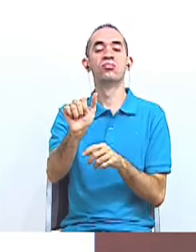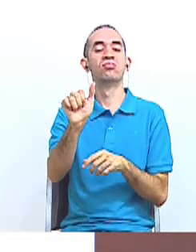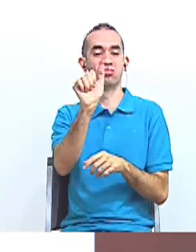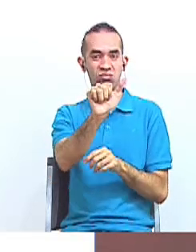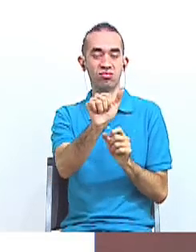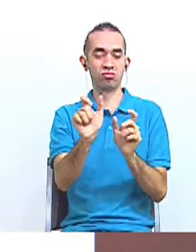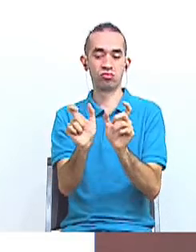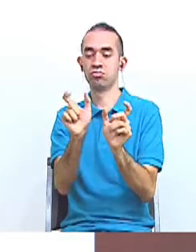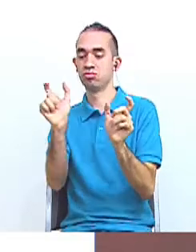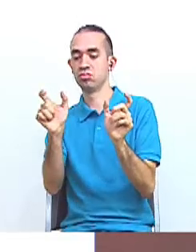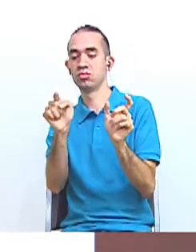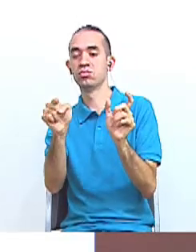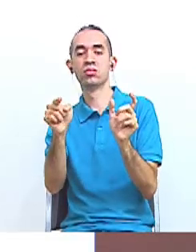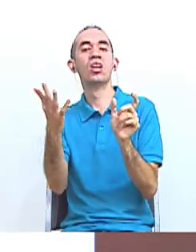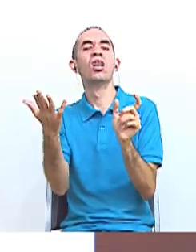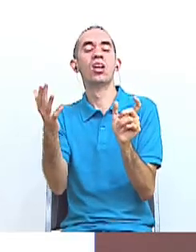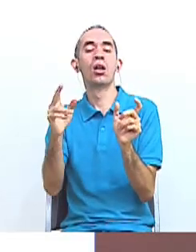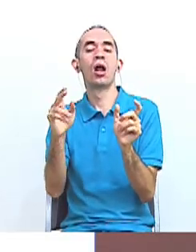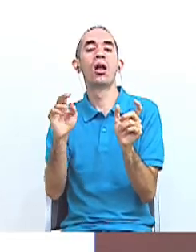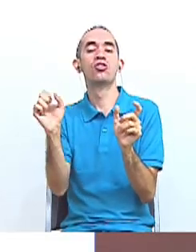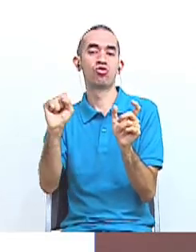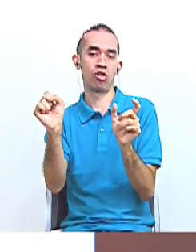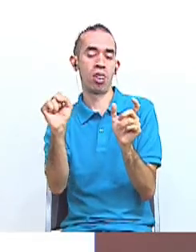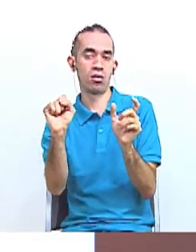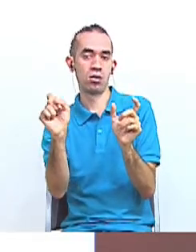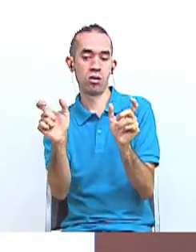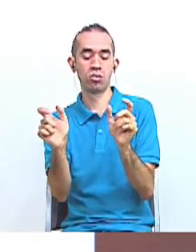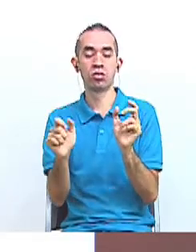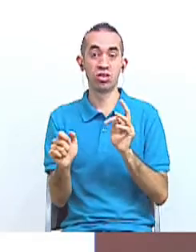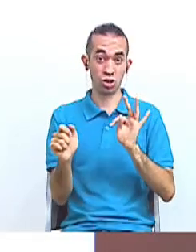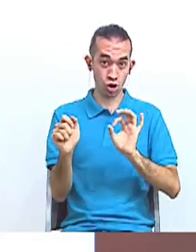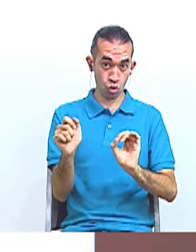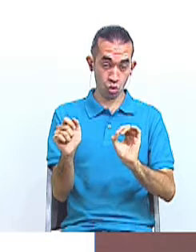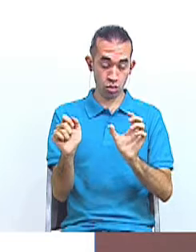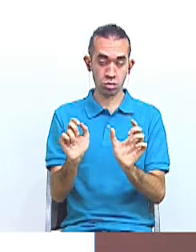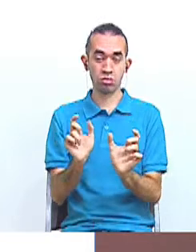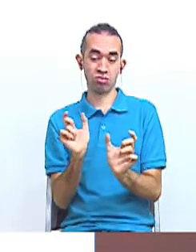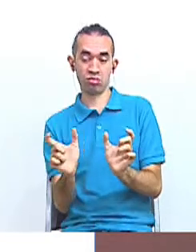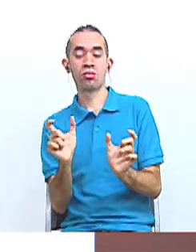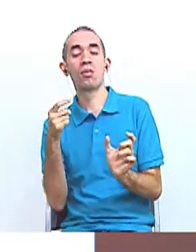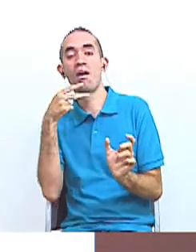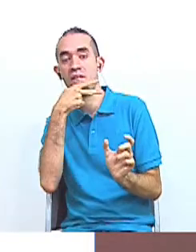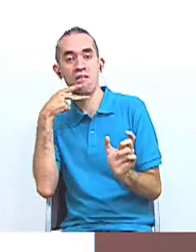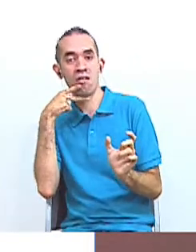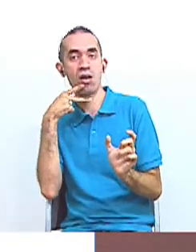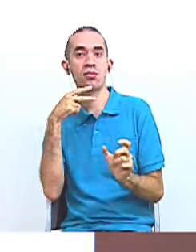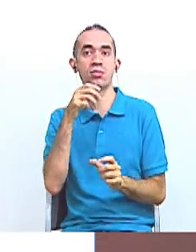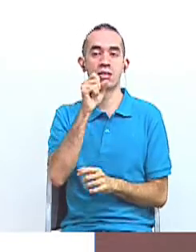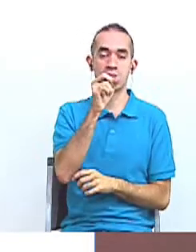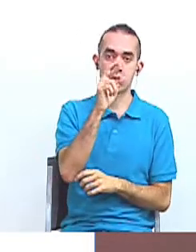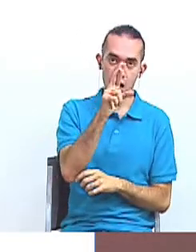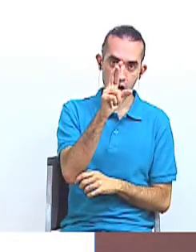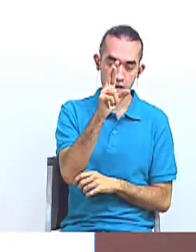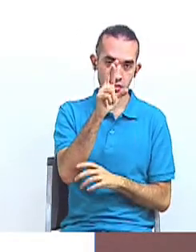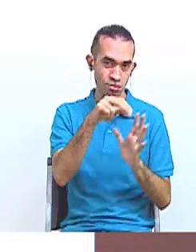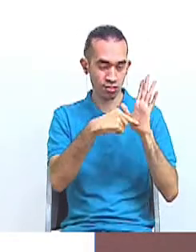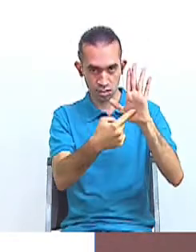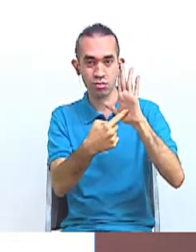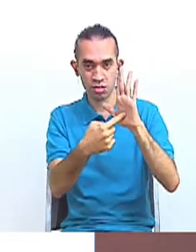word to, that is a verb, okay? So to start is a verb, and a word is a